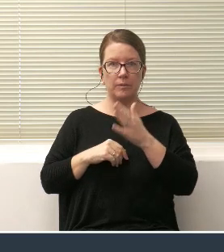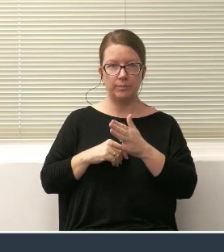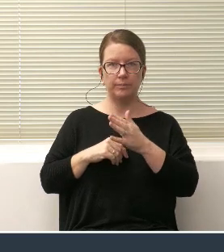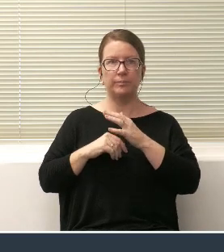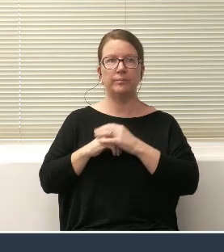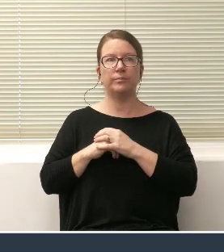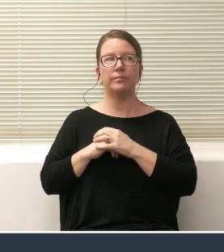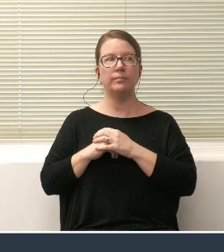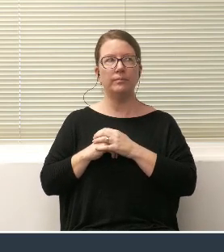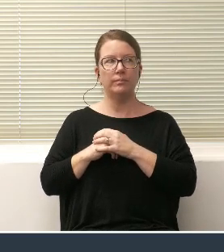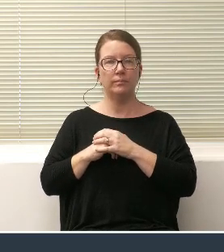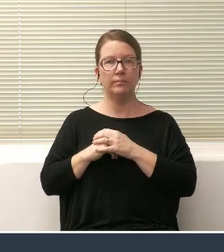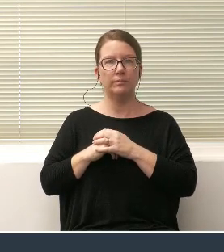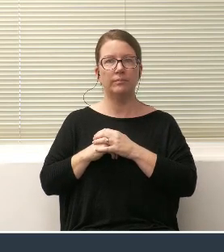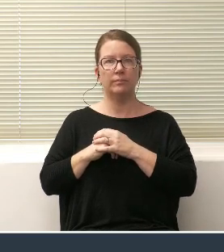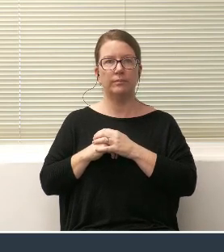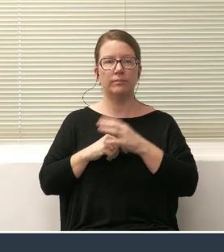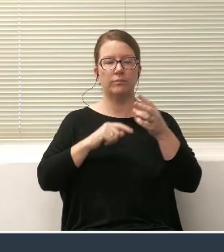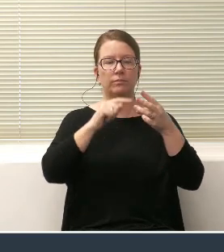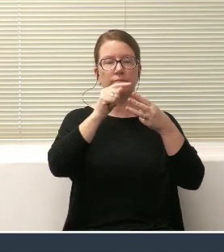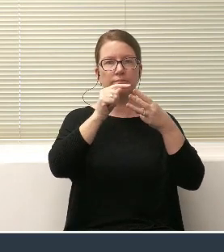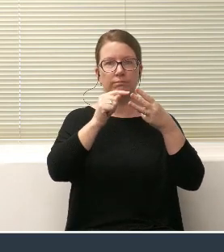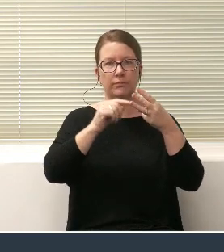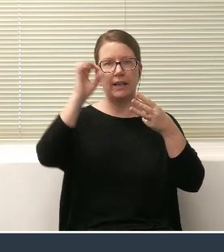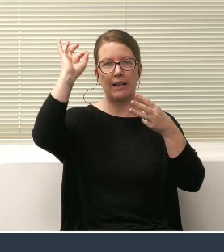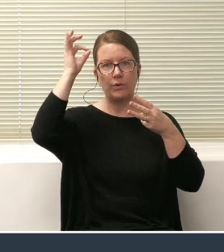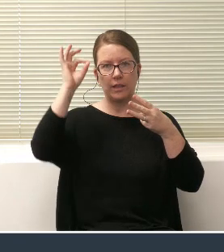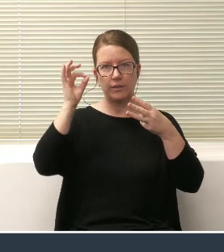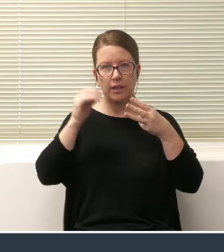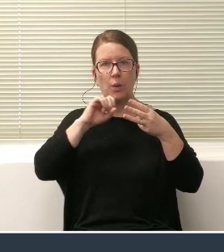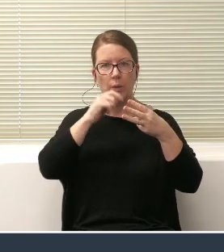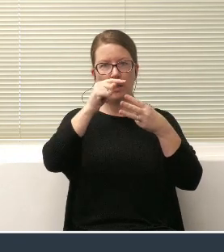Councillor Brown, we haven't heard from you yet, then Councillor Bogue, then Councillor Simpson.